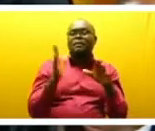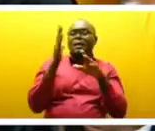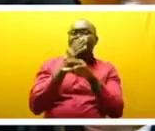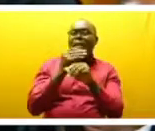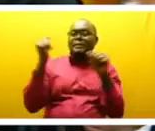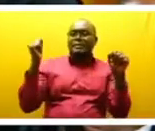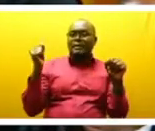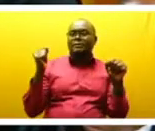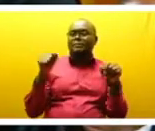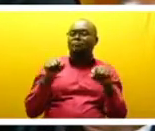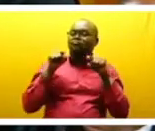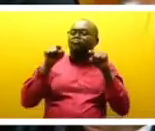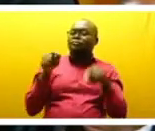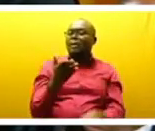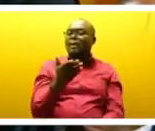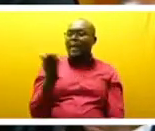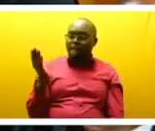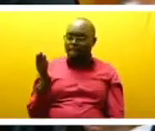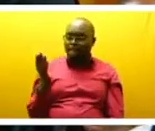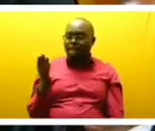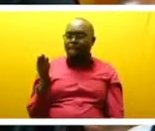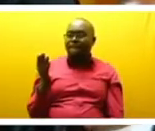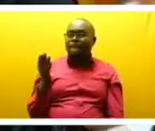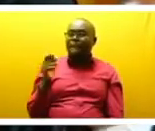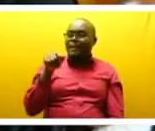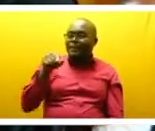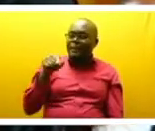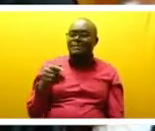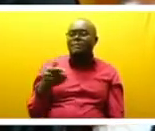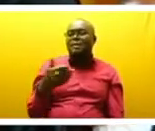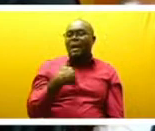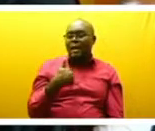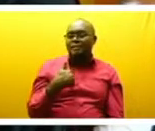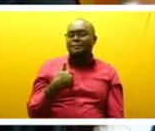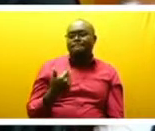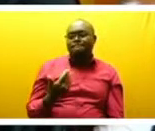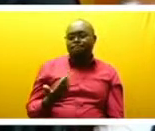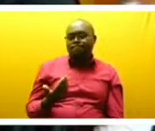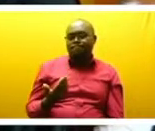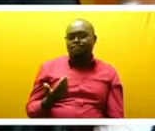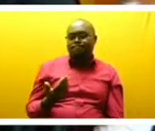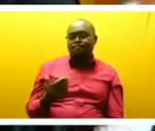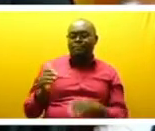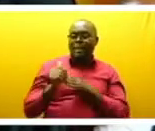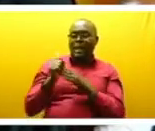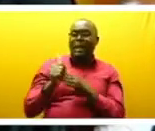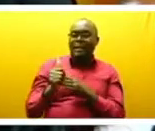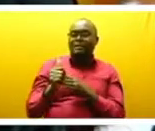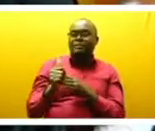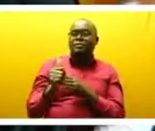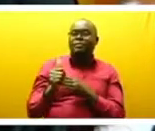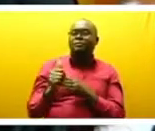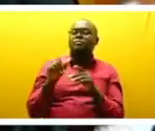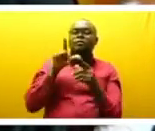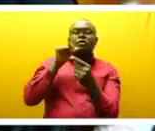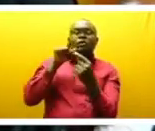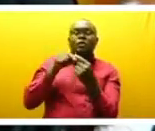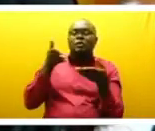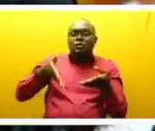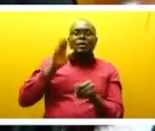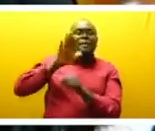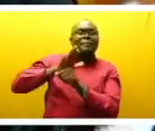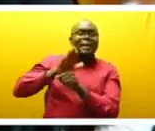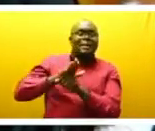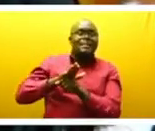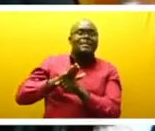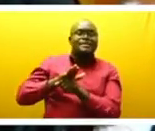of crucify them. In fact, this has indeed led to tweets today, and there are many,